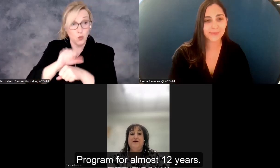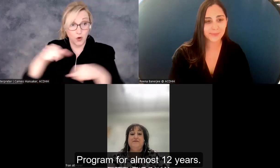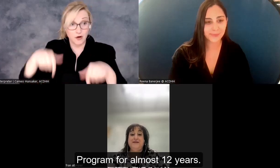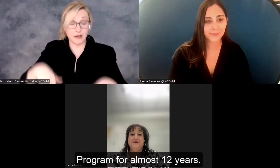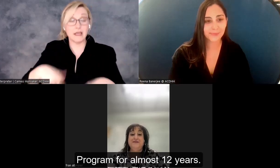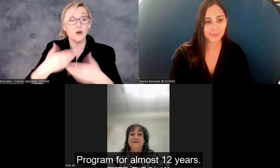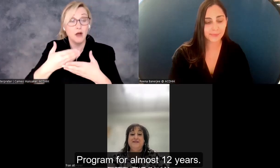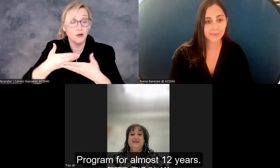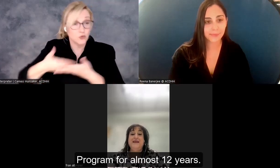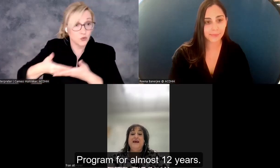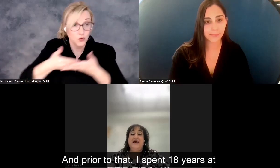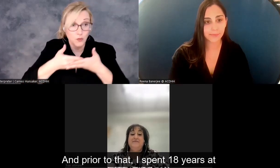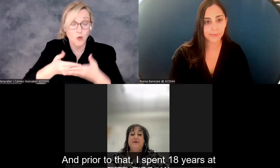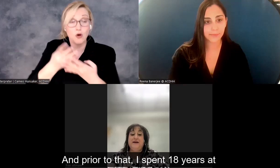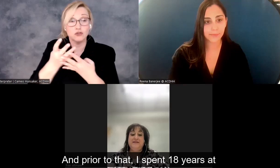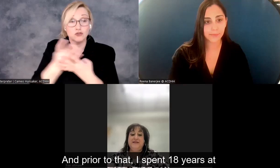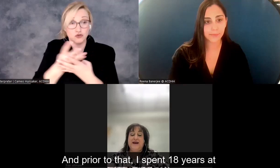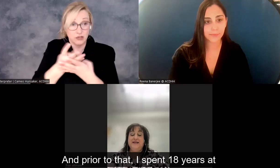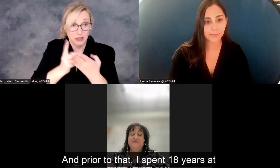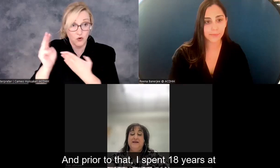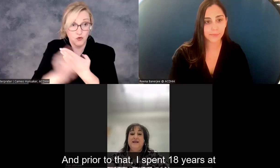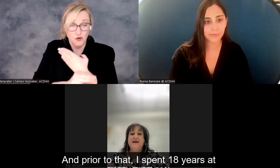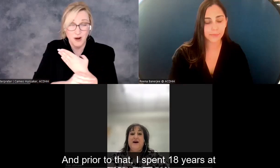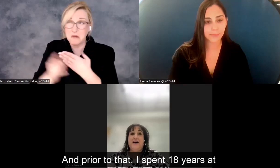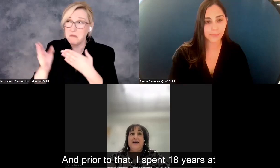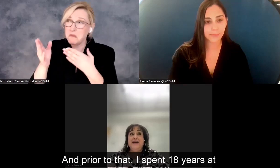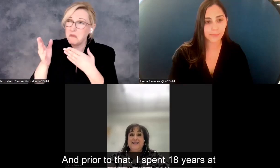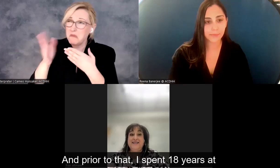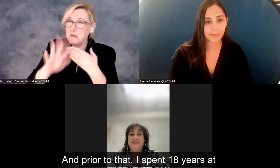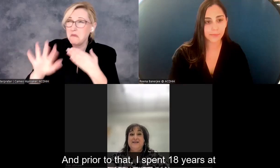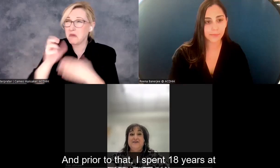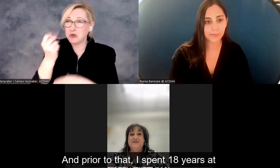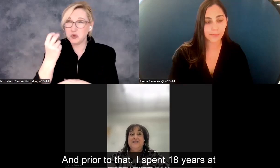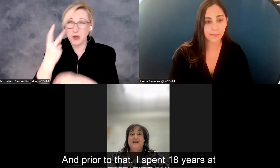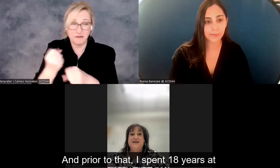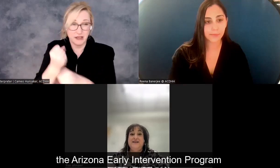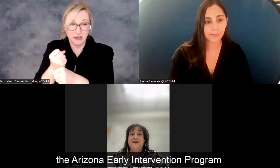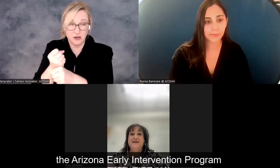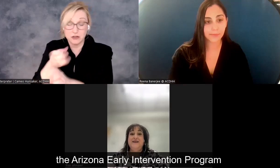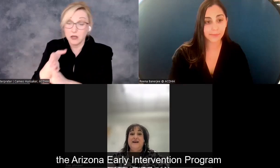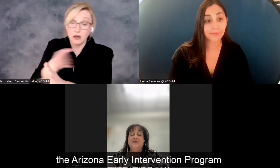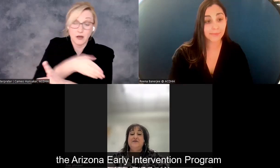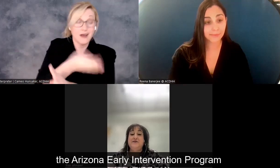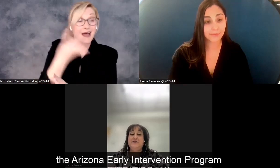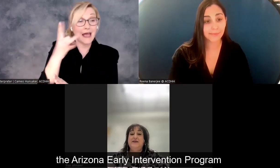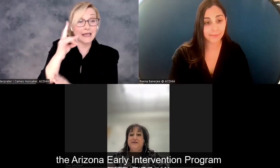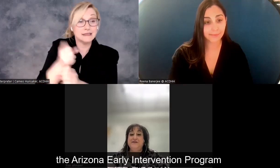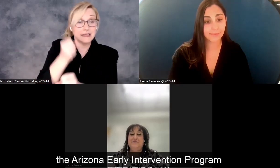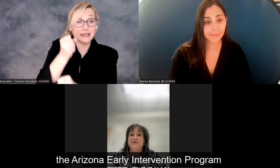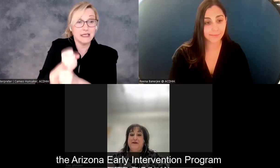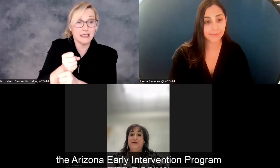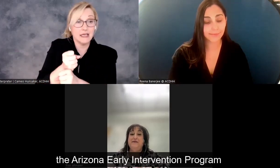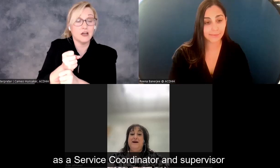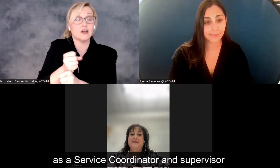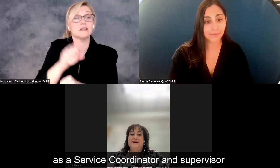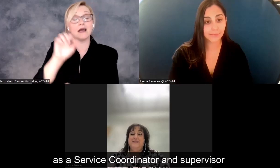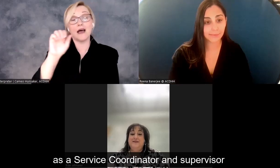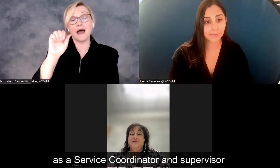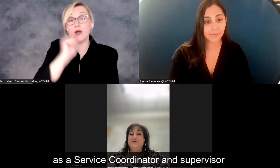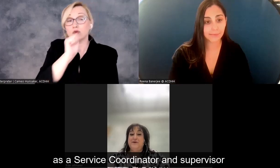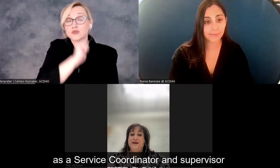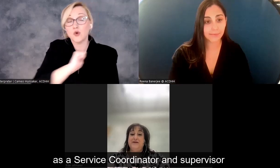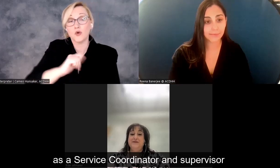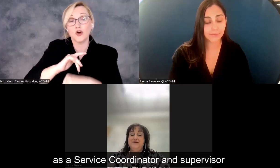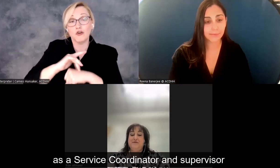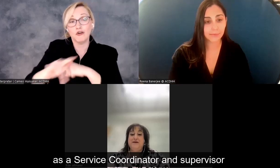almost 12 years. And prior to that, I spent 18 years at the Arizona Early Intervention Program as a